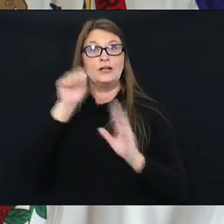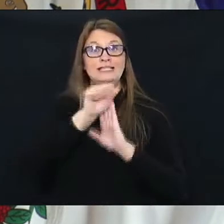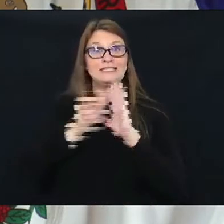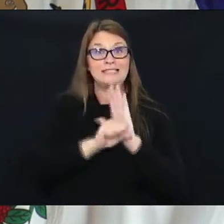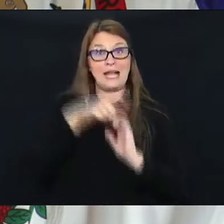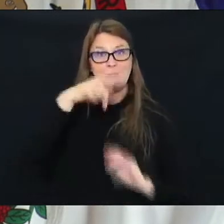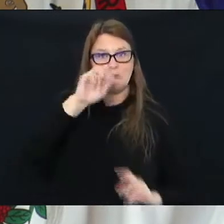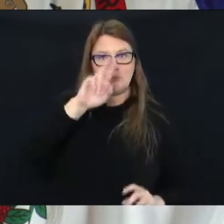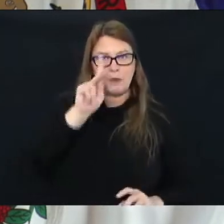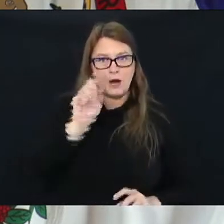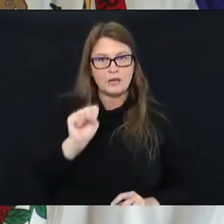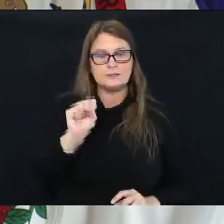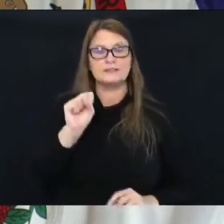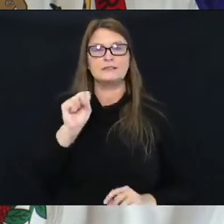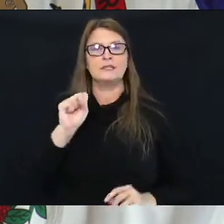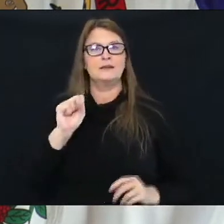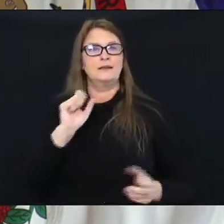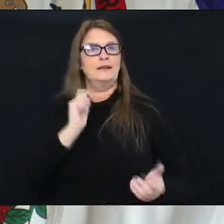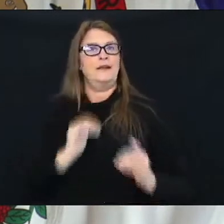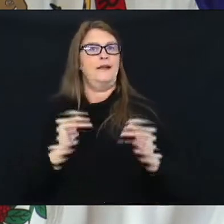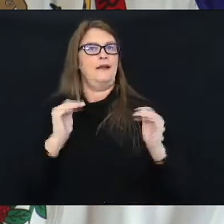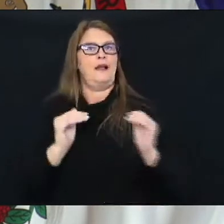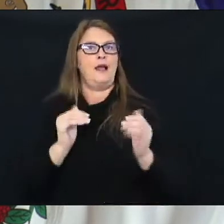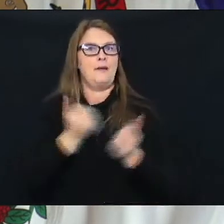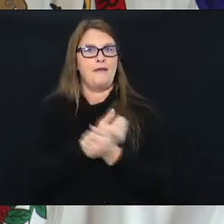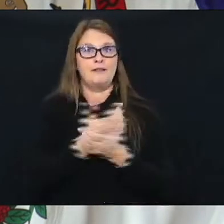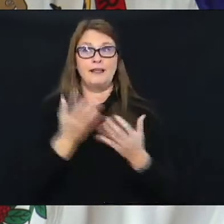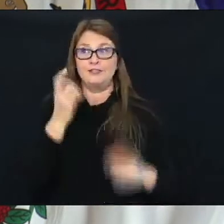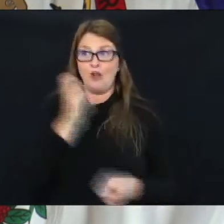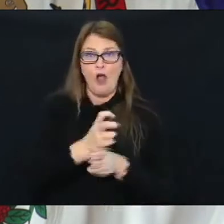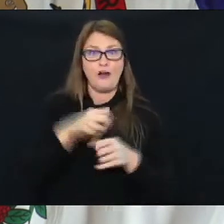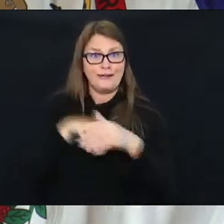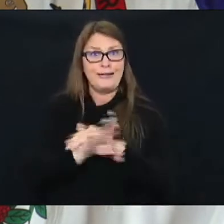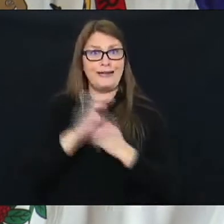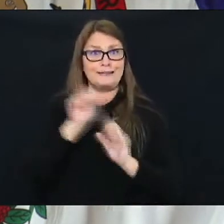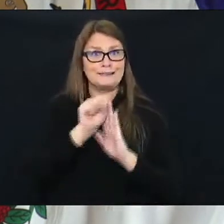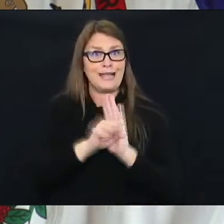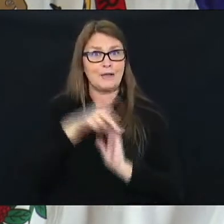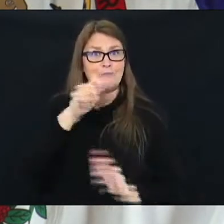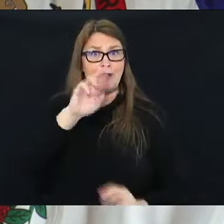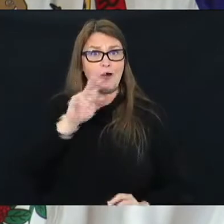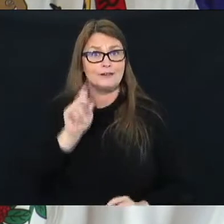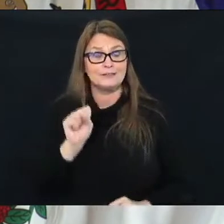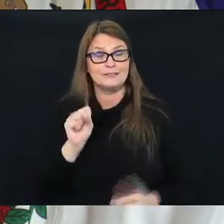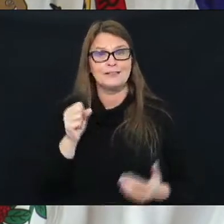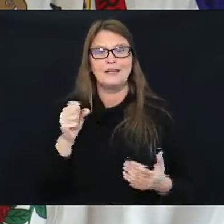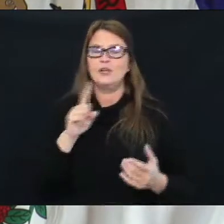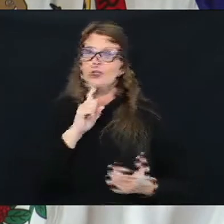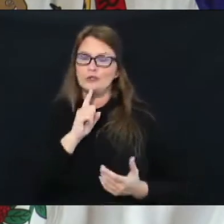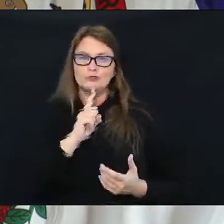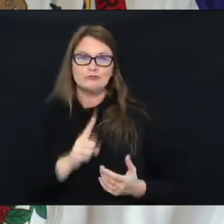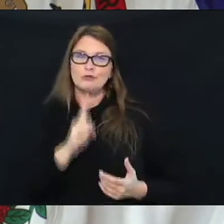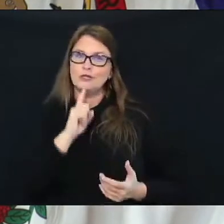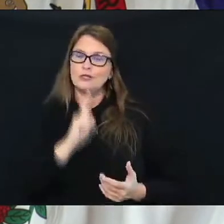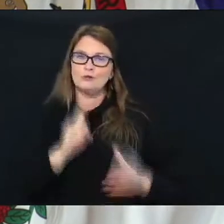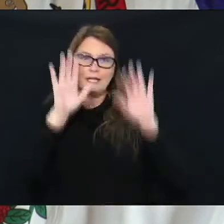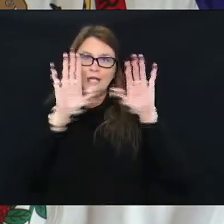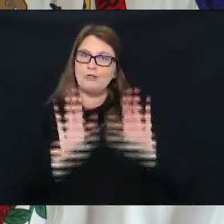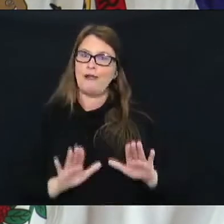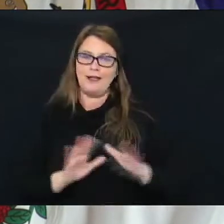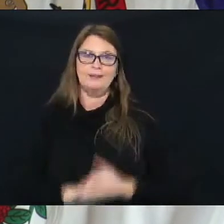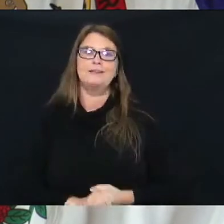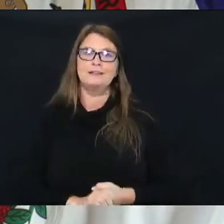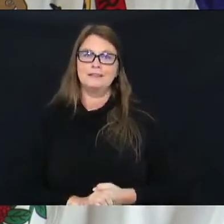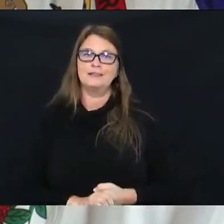on upgrades to our state parks, and now you can't hardly get into the state park. It is unflat believable to just think.